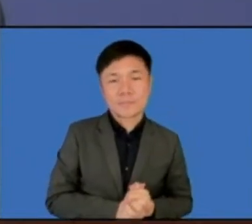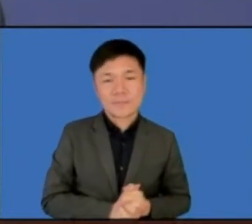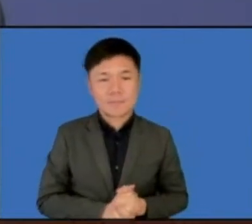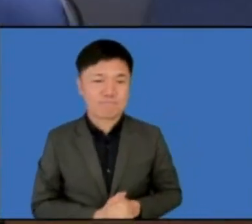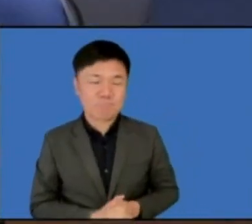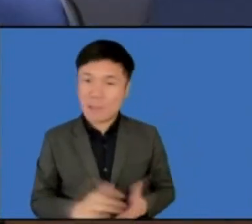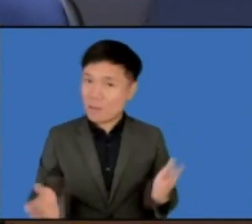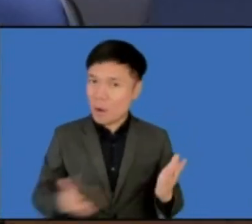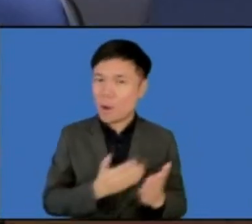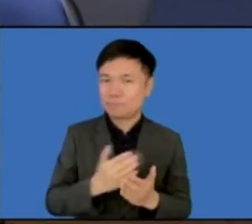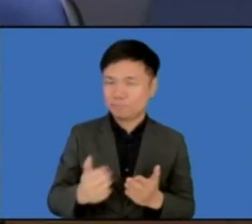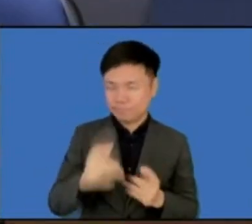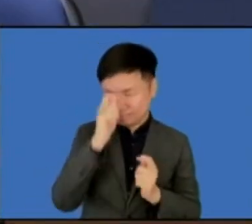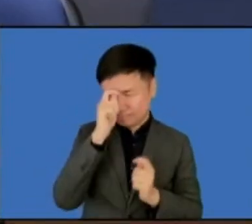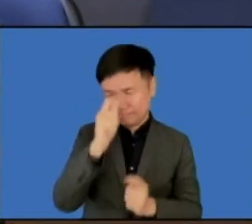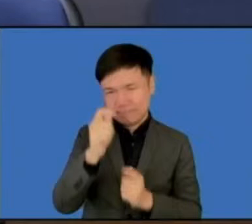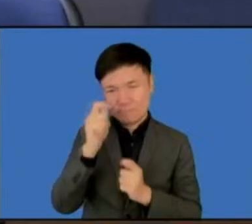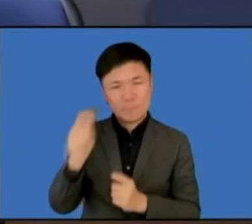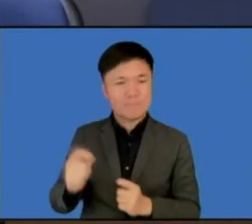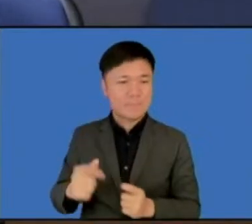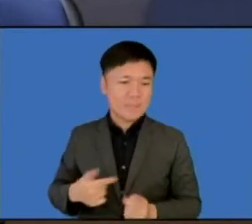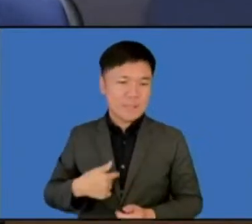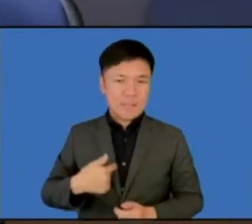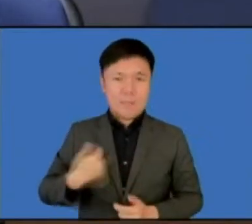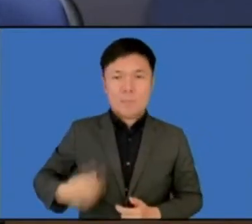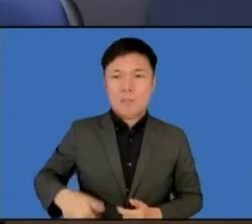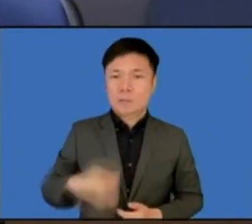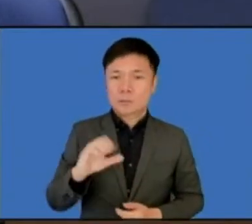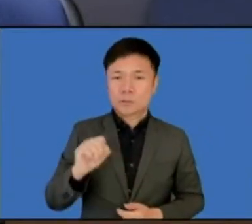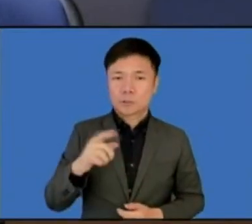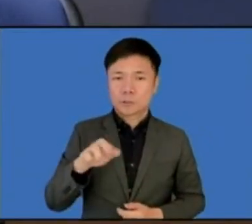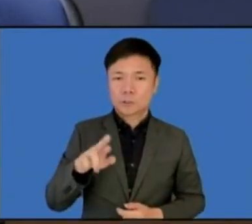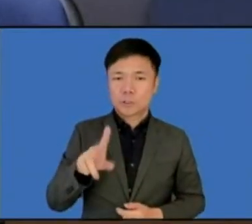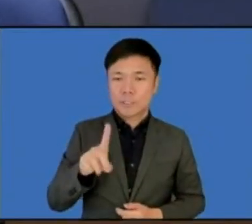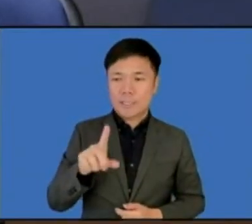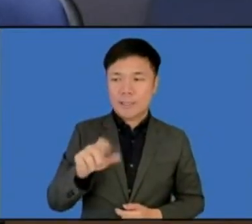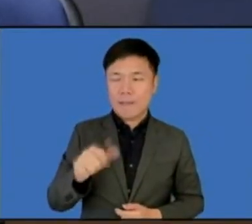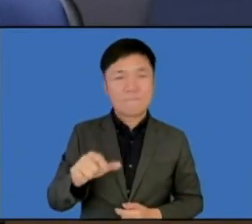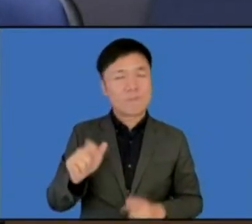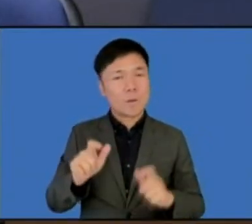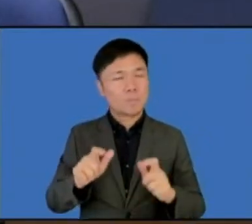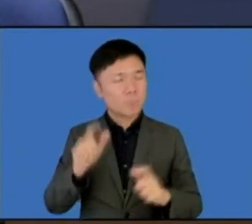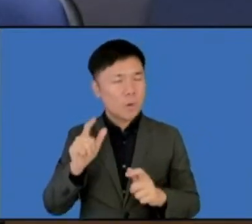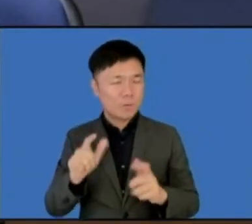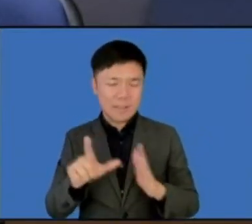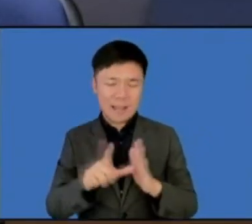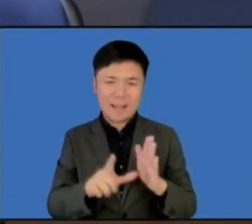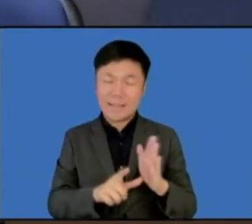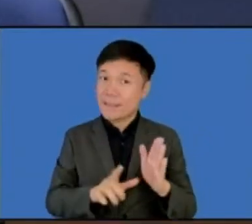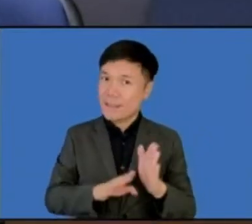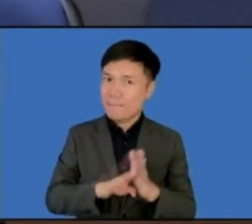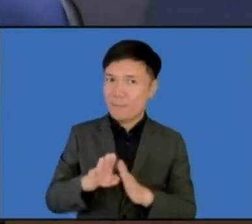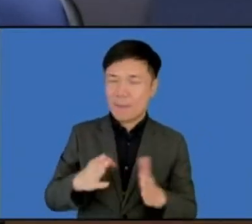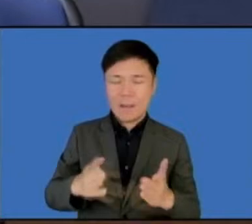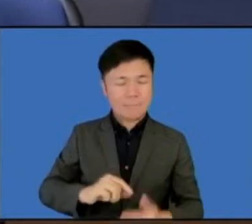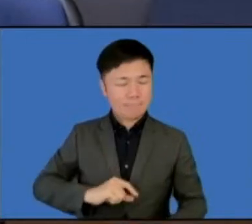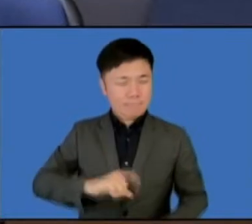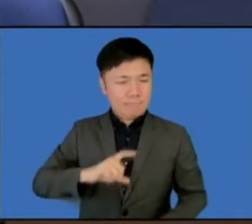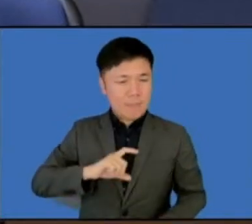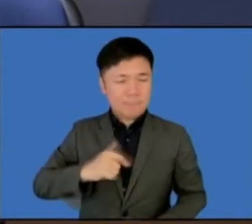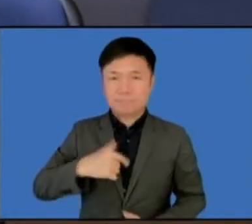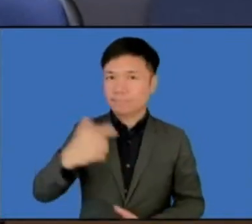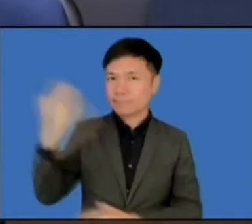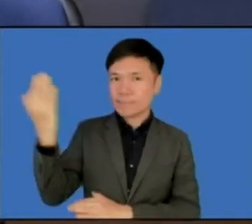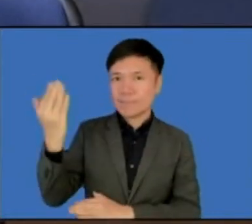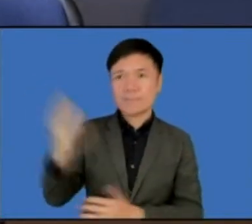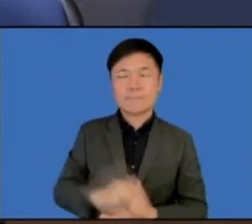distinguished delegates and colleagues, I am Sharda from the Asia Pacific Forum on Women Law and Development, and I'm honored to speak here. When we